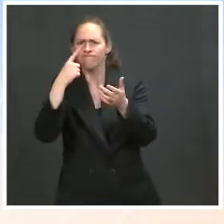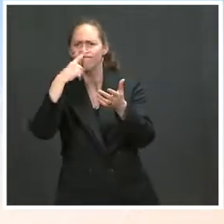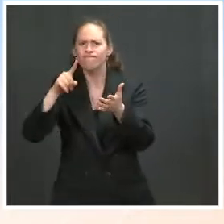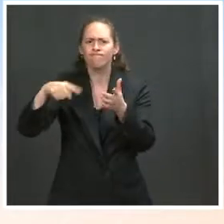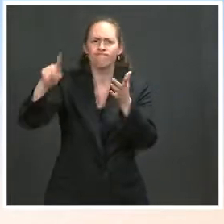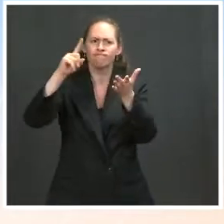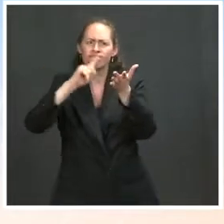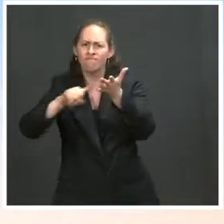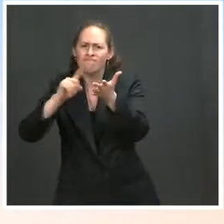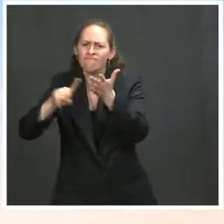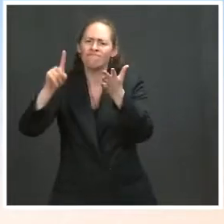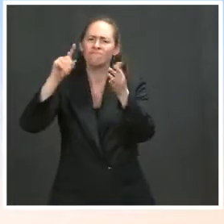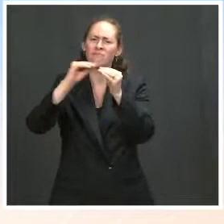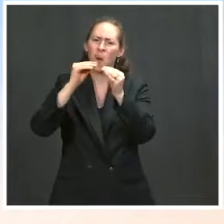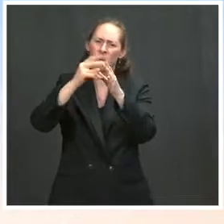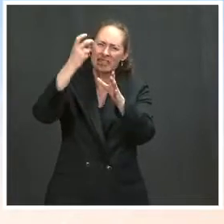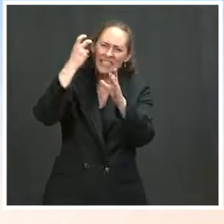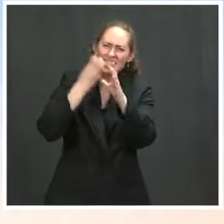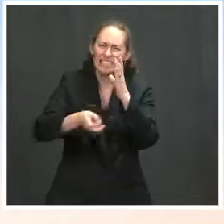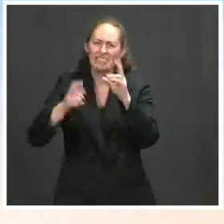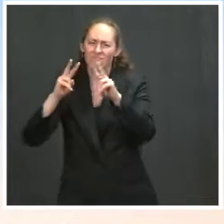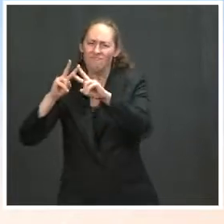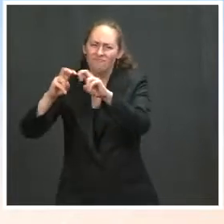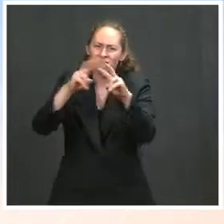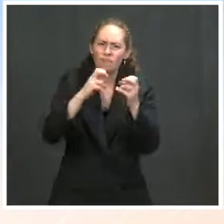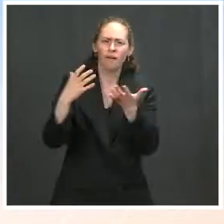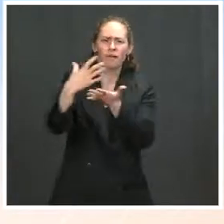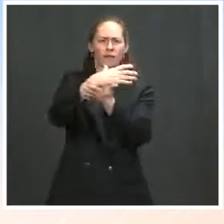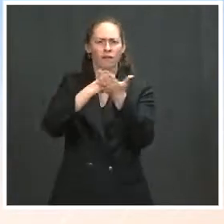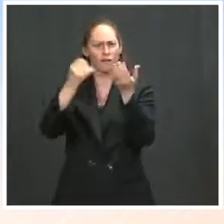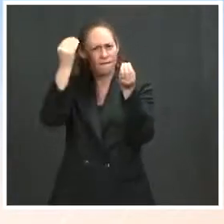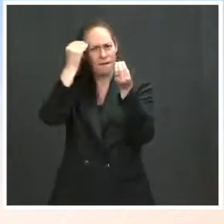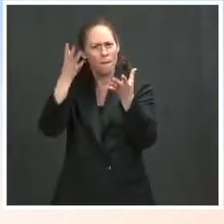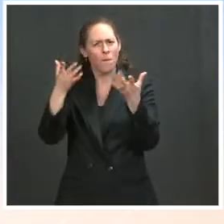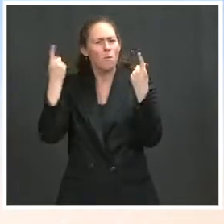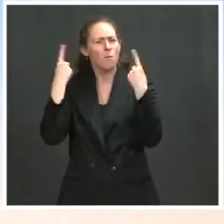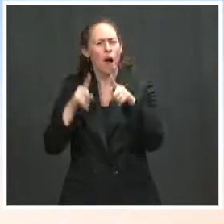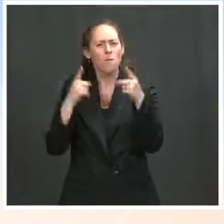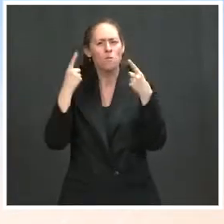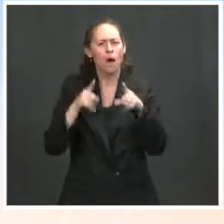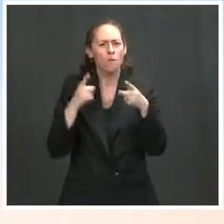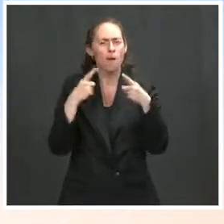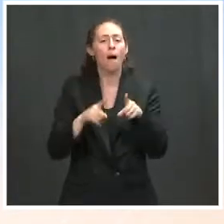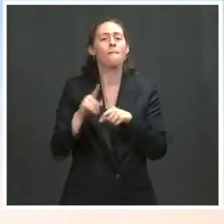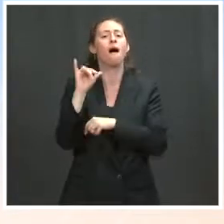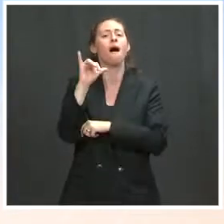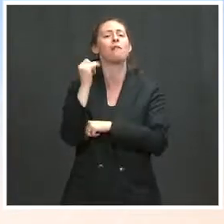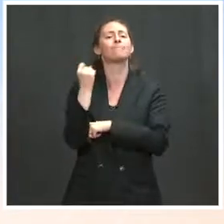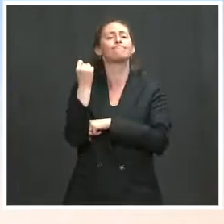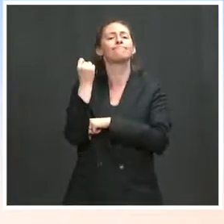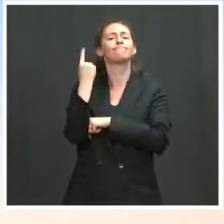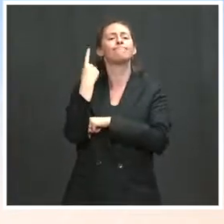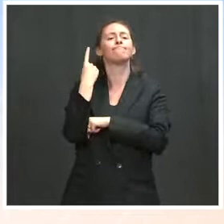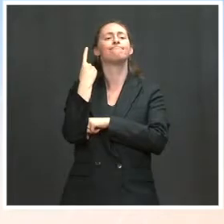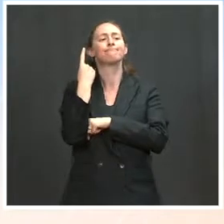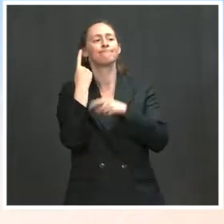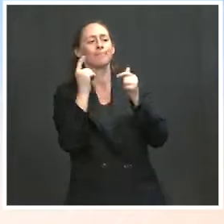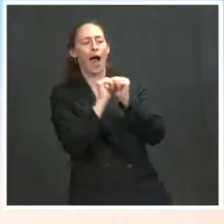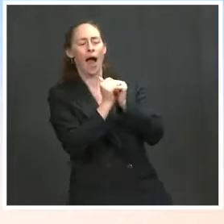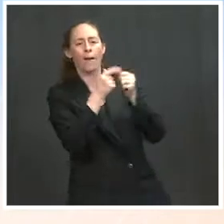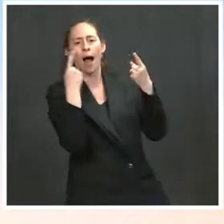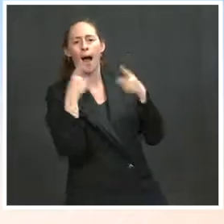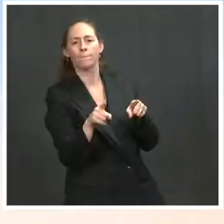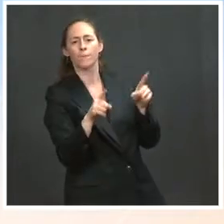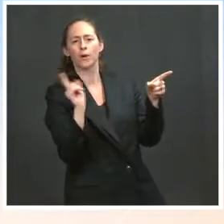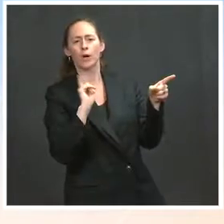efforts to collect and analyze information that could bring the world closer to a definitive conclusion on the origin of the virus